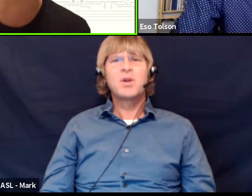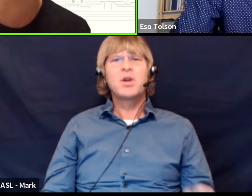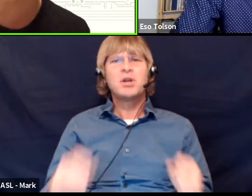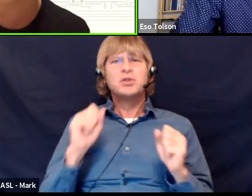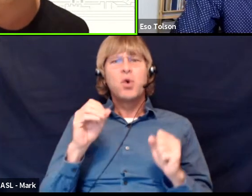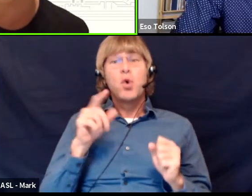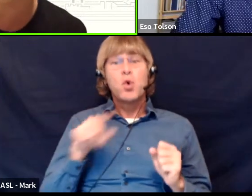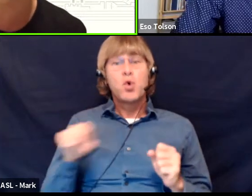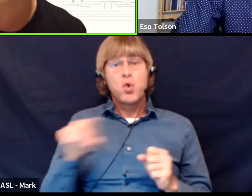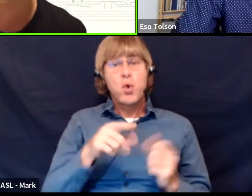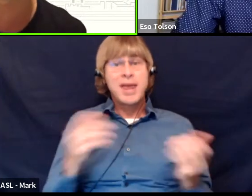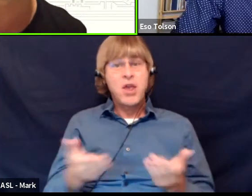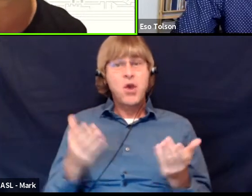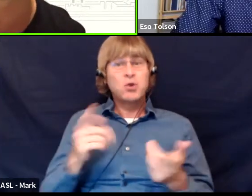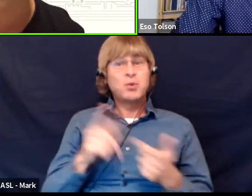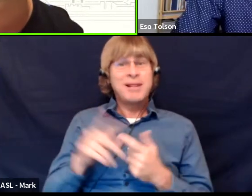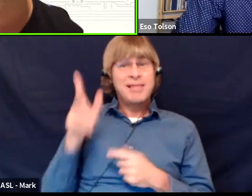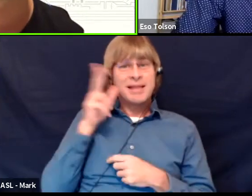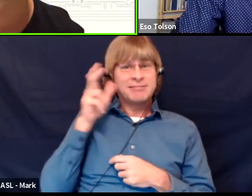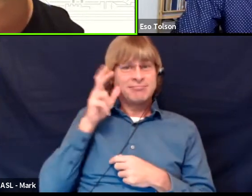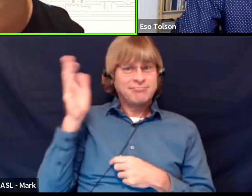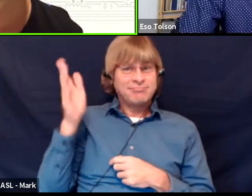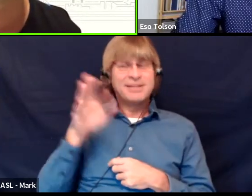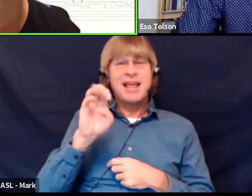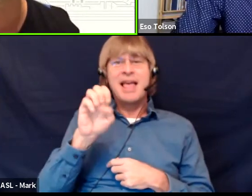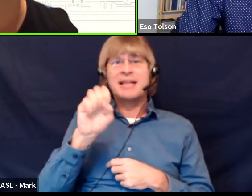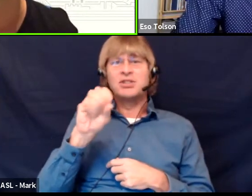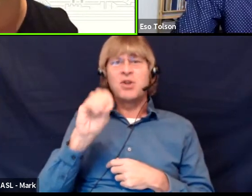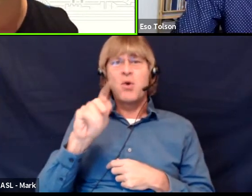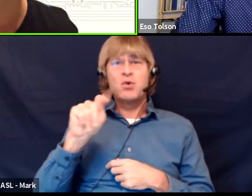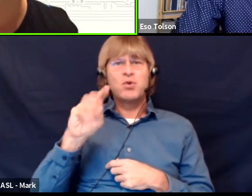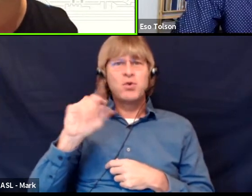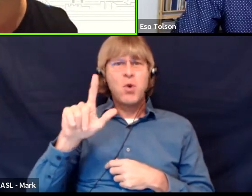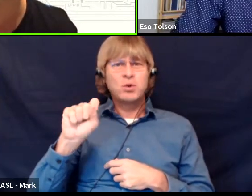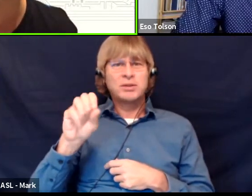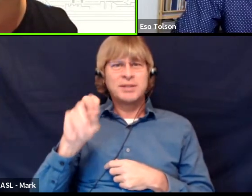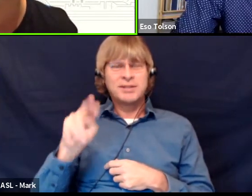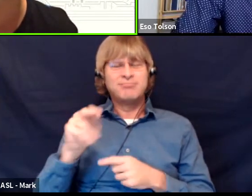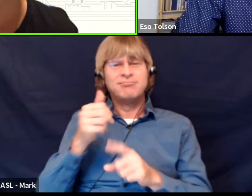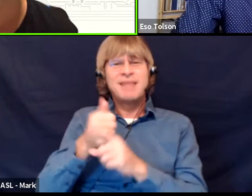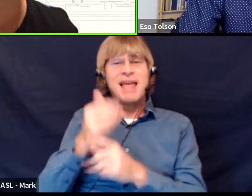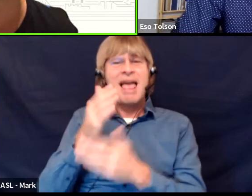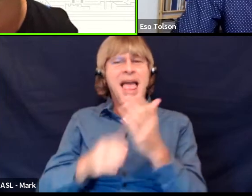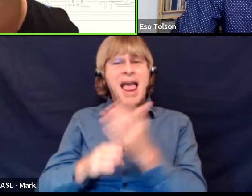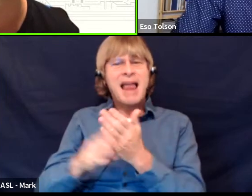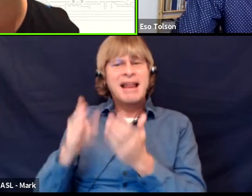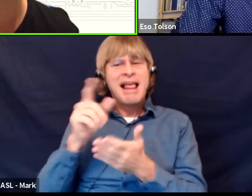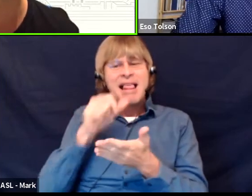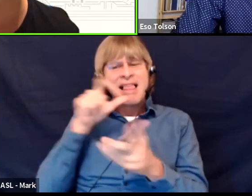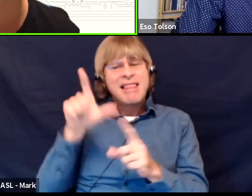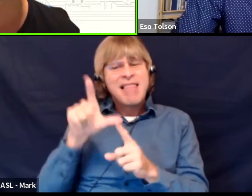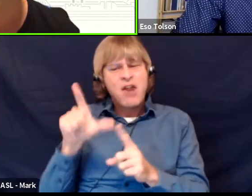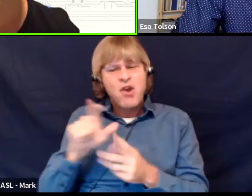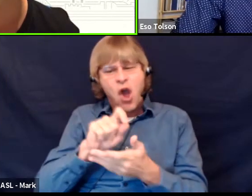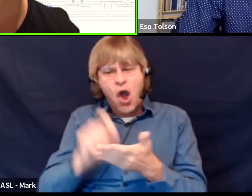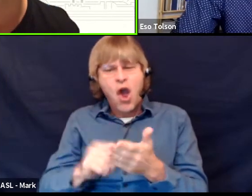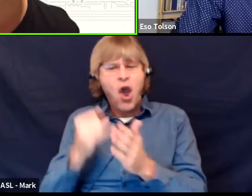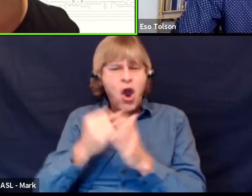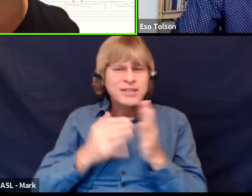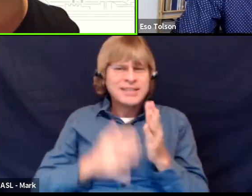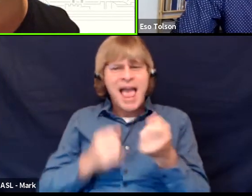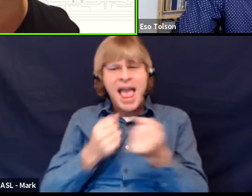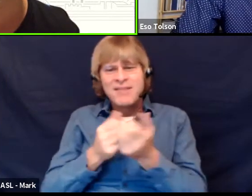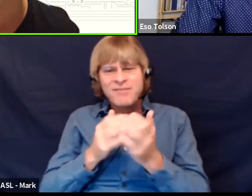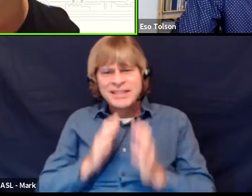So who you guys are all here for today is actually Eso Tolson. He is a hand lettering artist, activist,